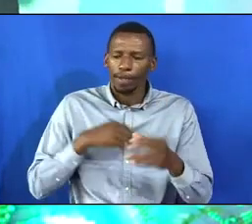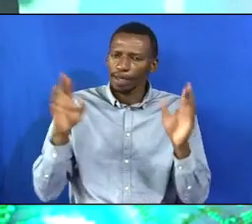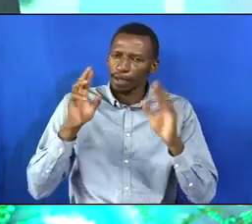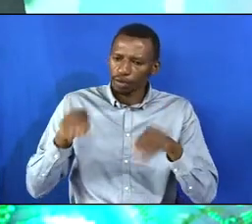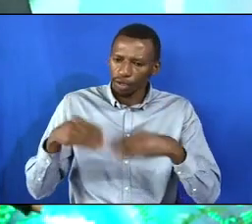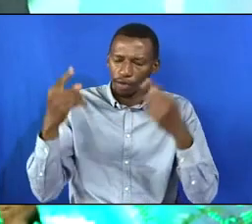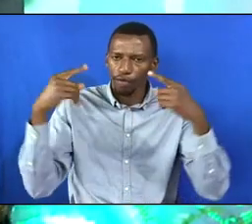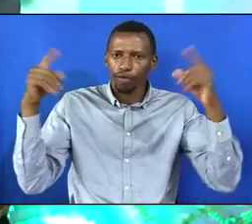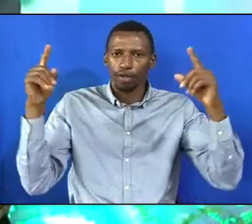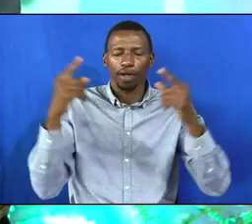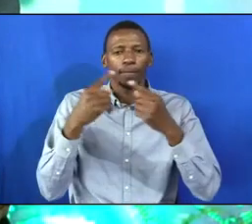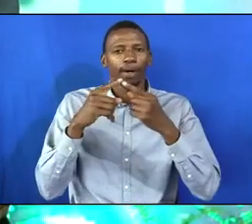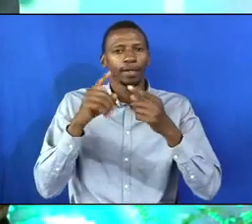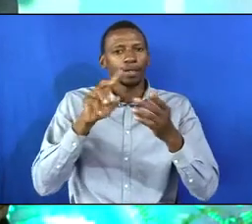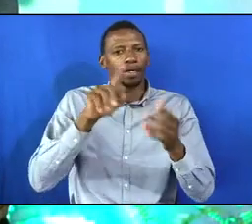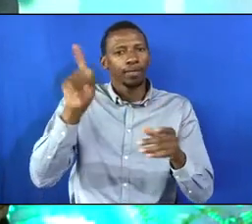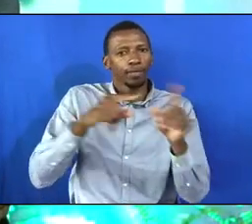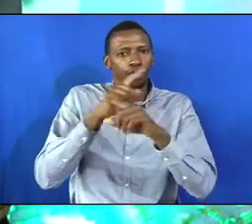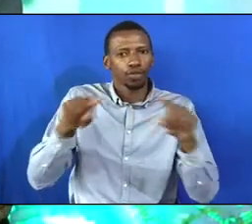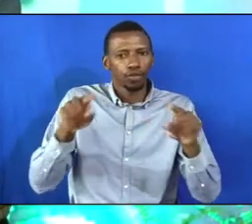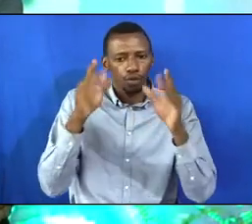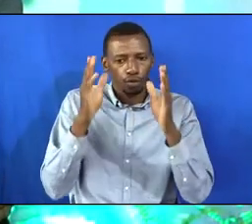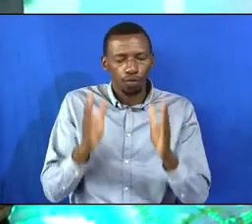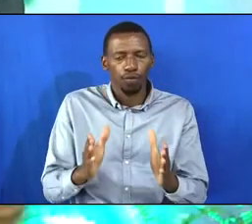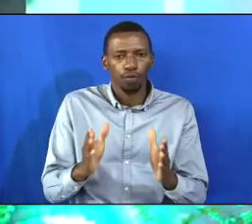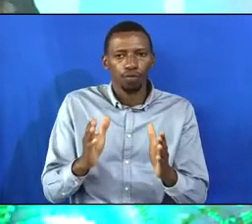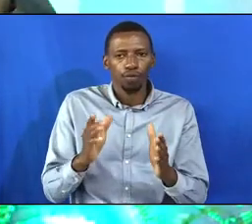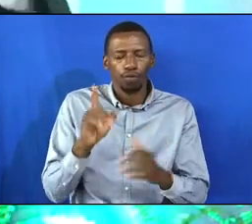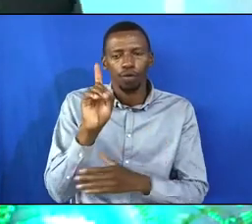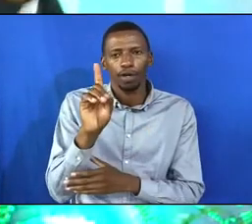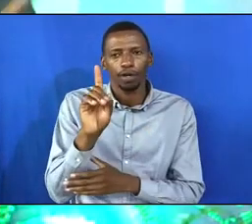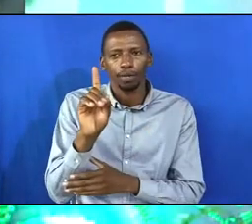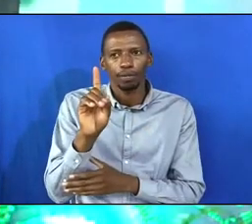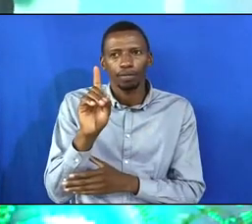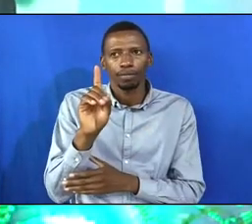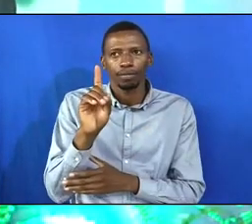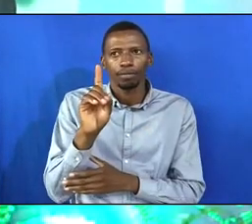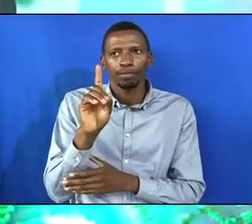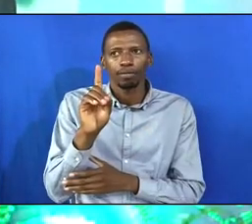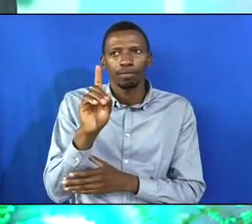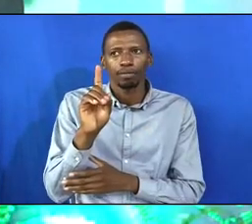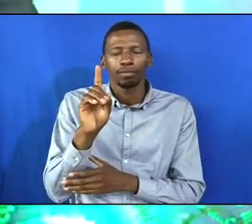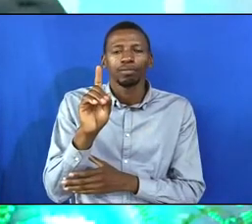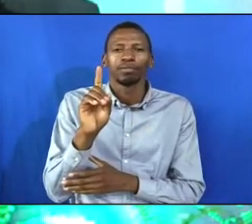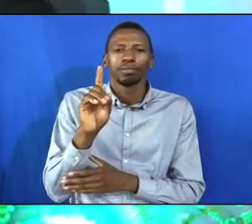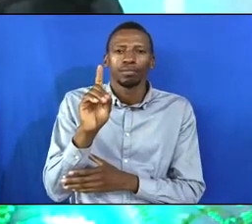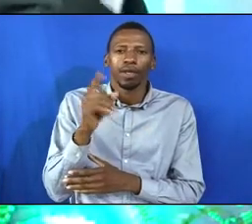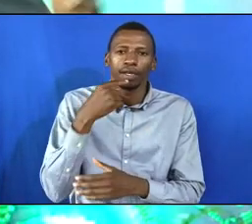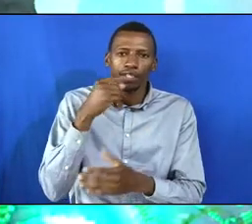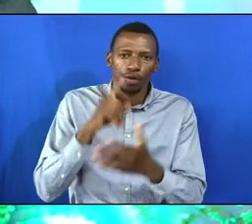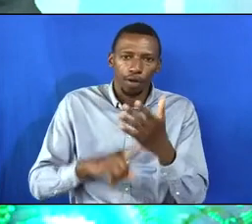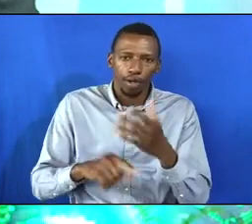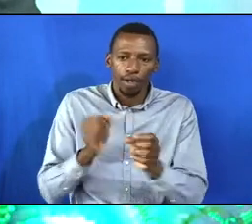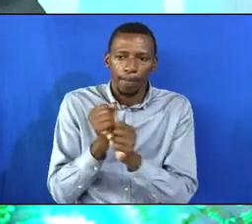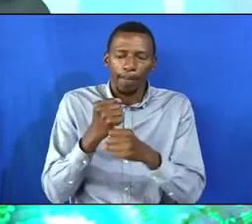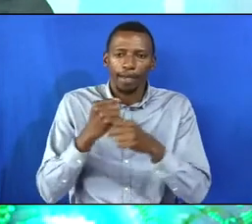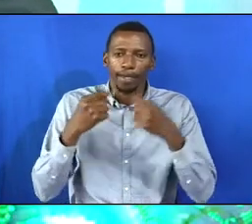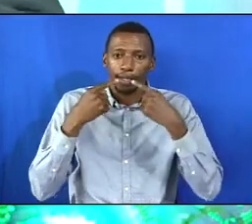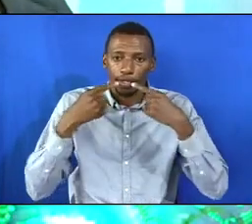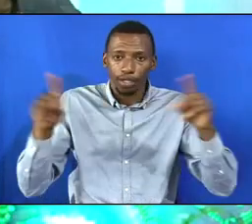one. And the mistake was that there were too many for God. So he told them, reduce the numbers. Make a declaration